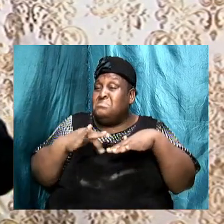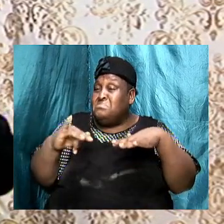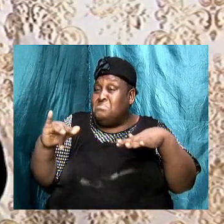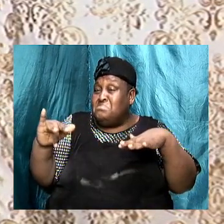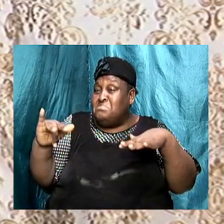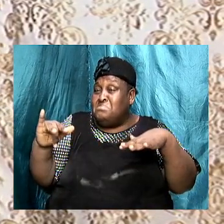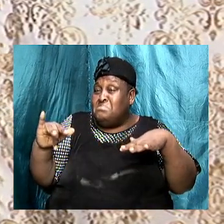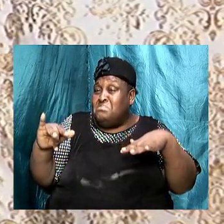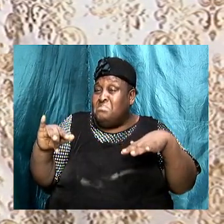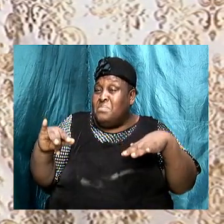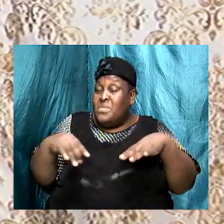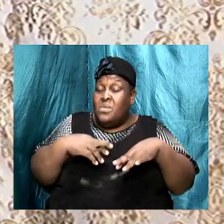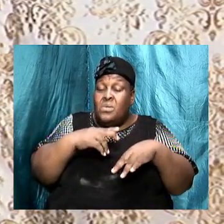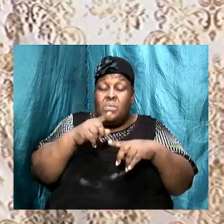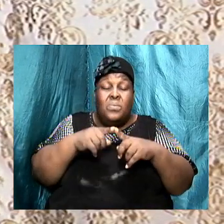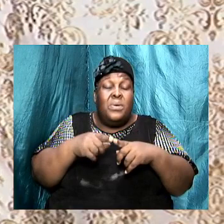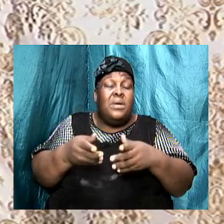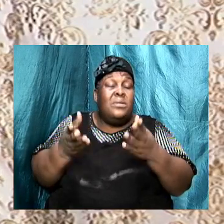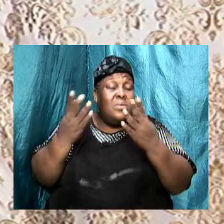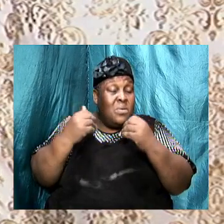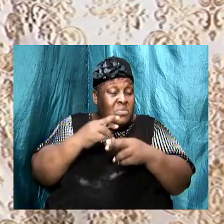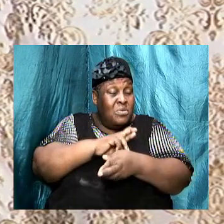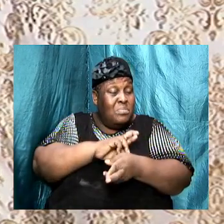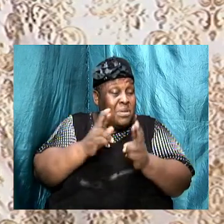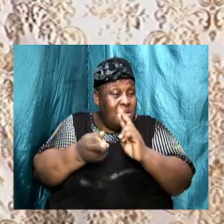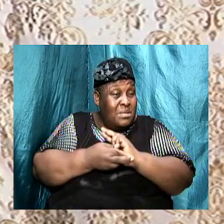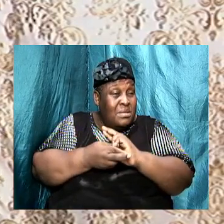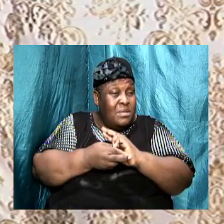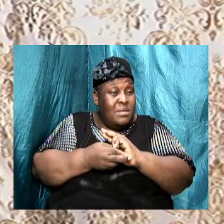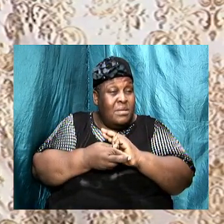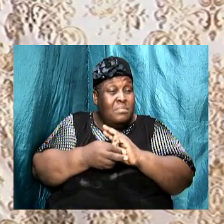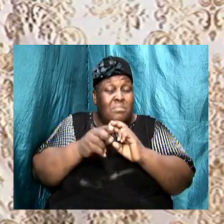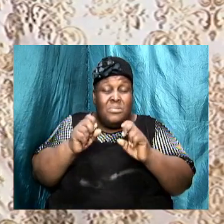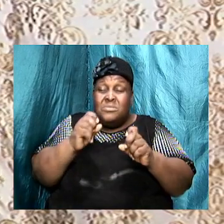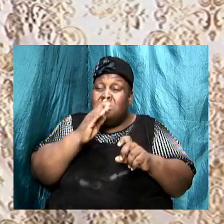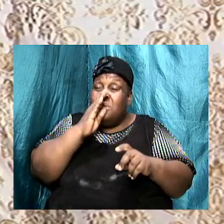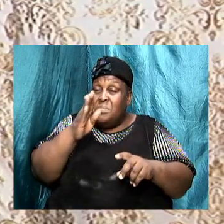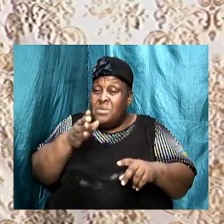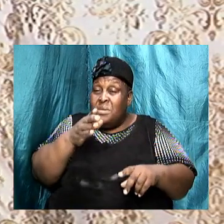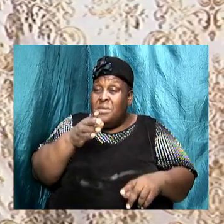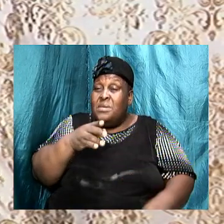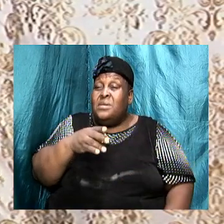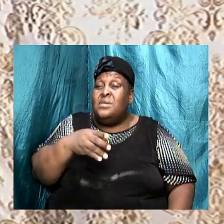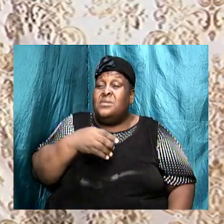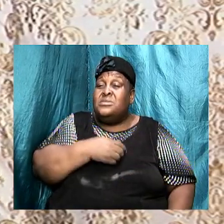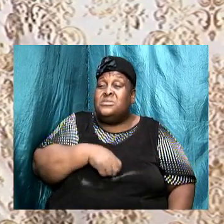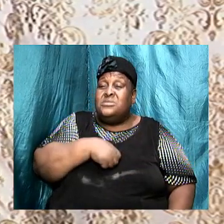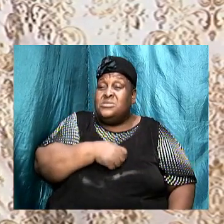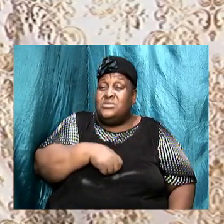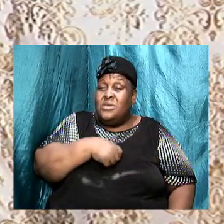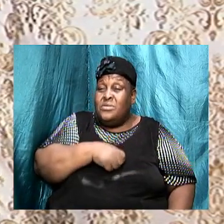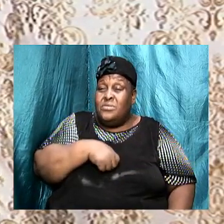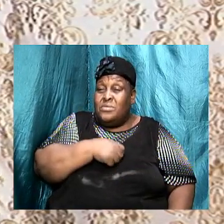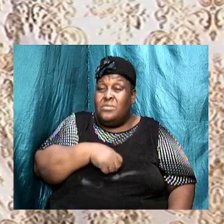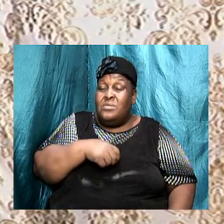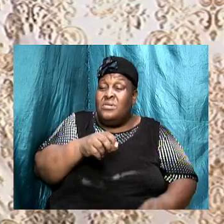Because when it comes to repentance, there must be godly sorrow. 2